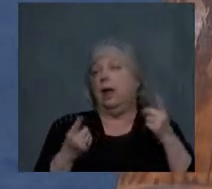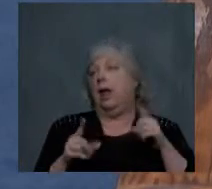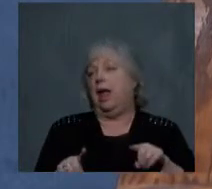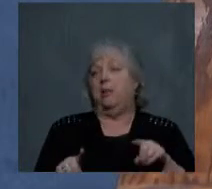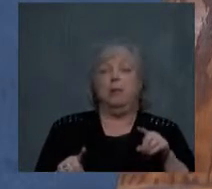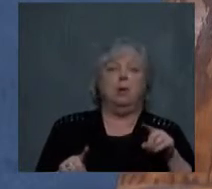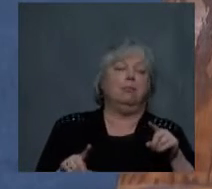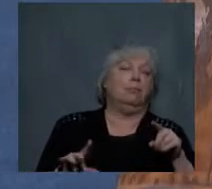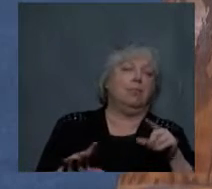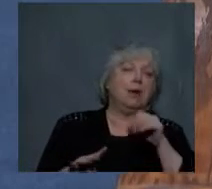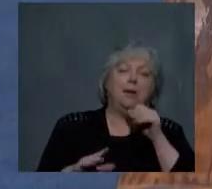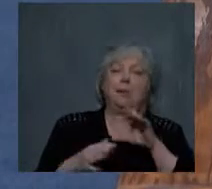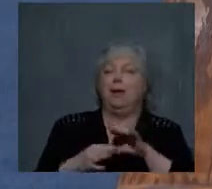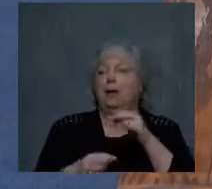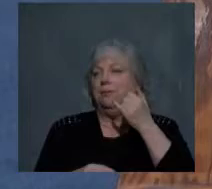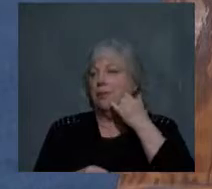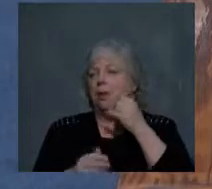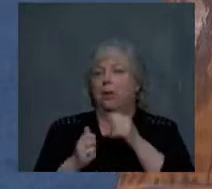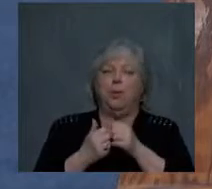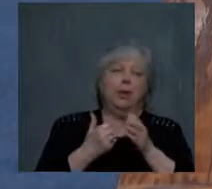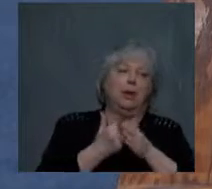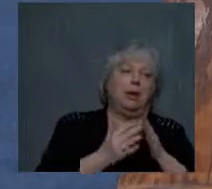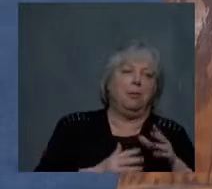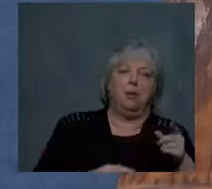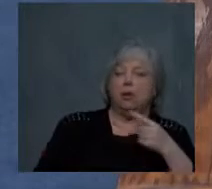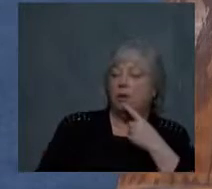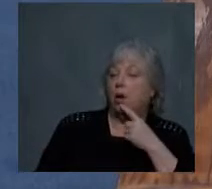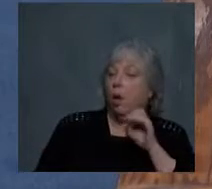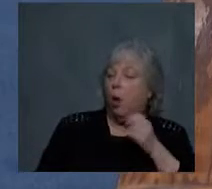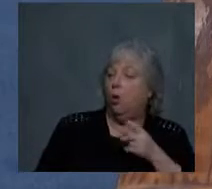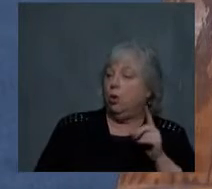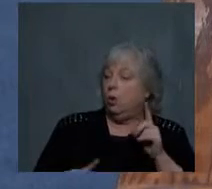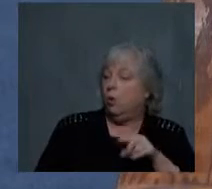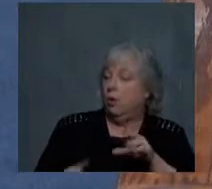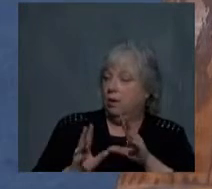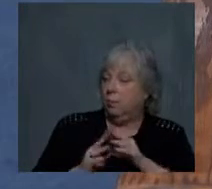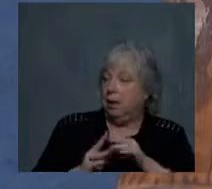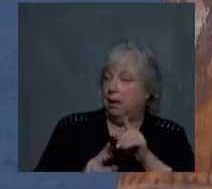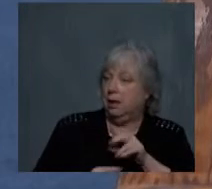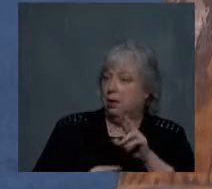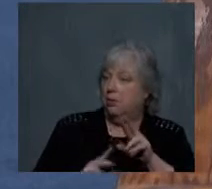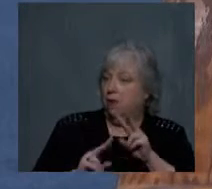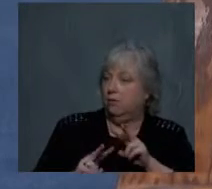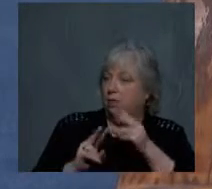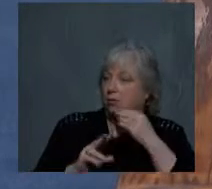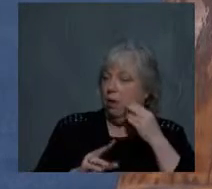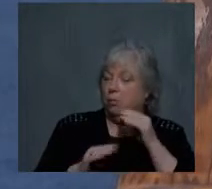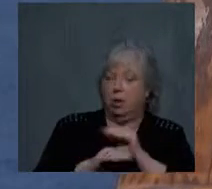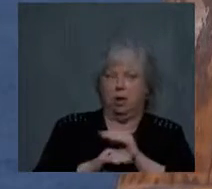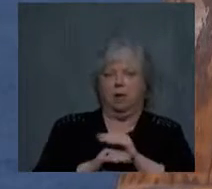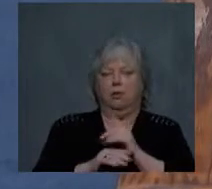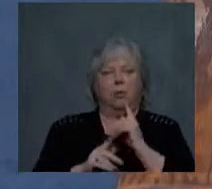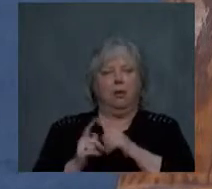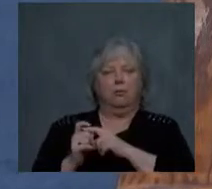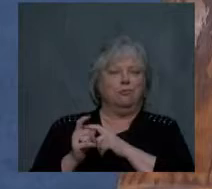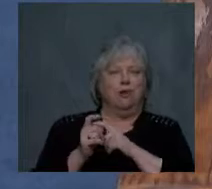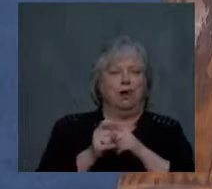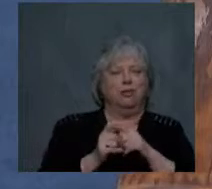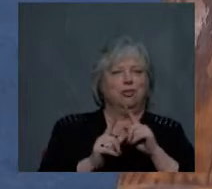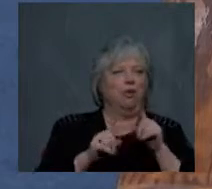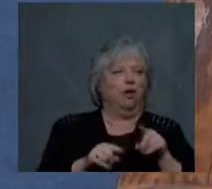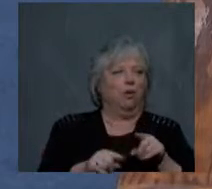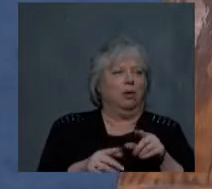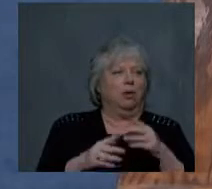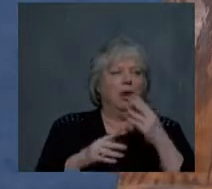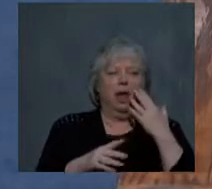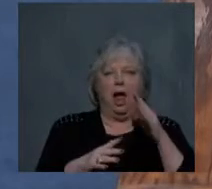conversation, unrelated, with a neighbor, and she said, "Are you going to the meeting at Little Rock Funeral Home tonight?" So I did rush to go over there. For whatever reason,